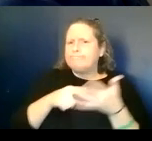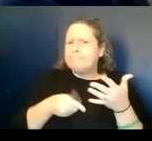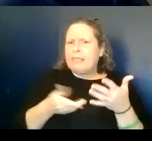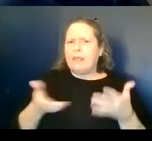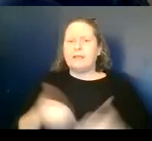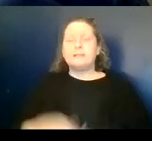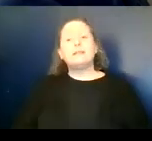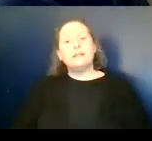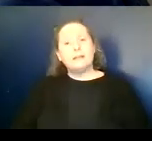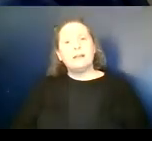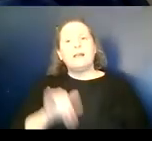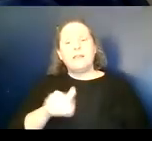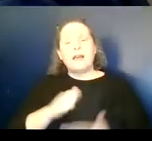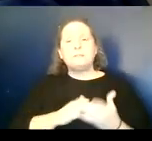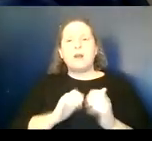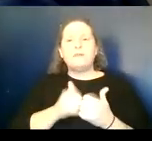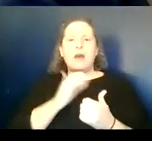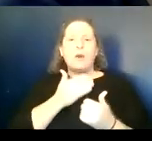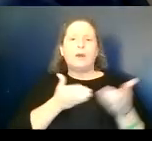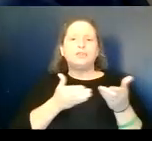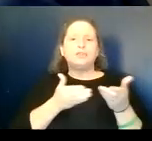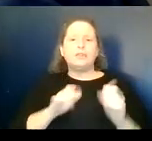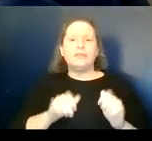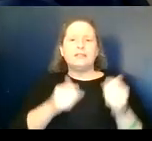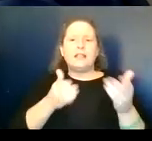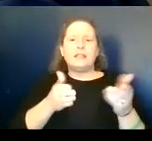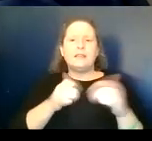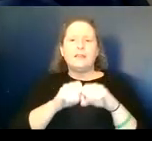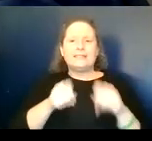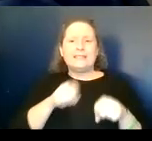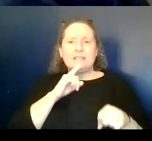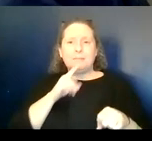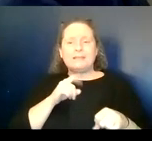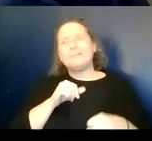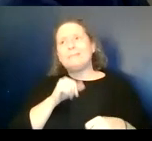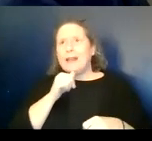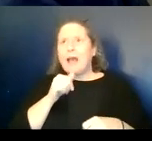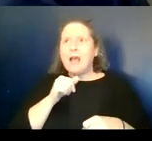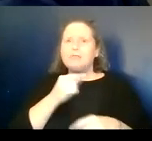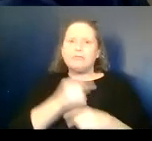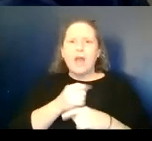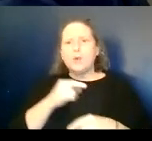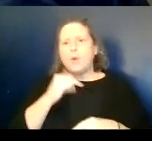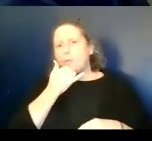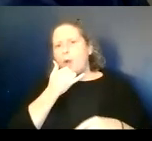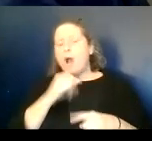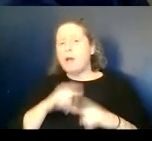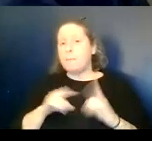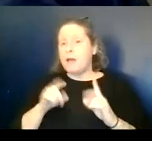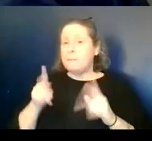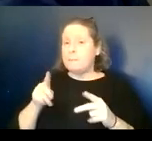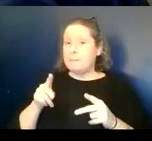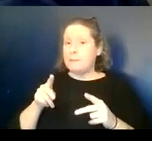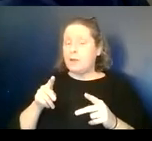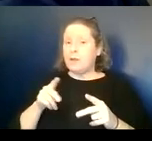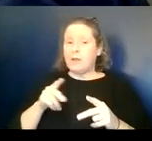that's part of the way that our service delivery system is. And it's not right or wrong, but as people that are supporters,